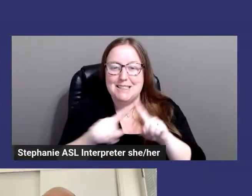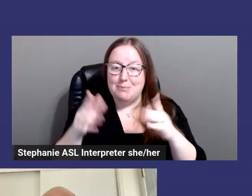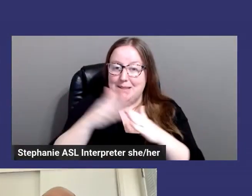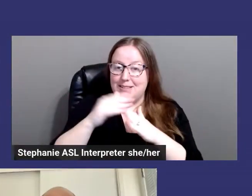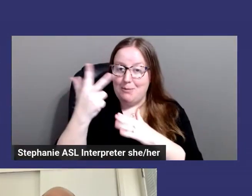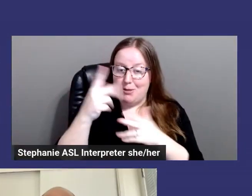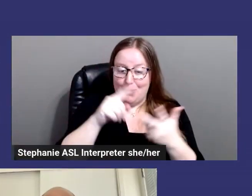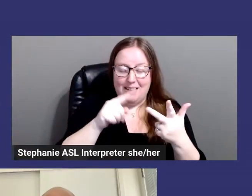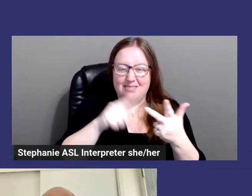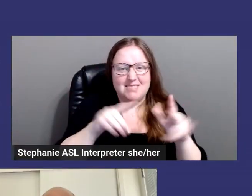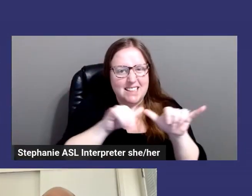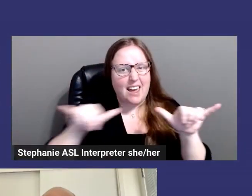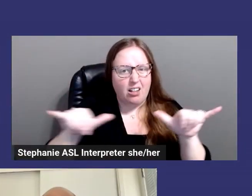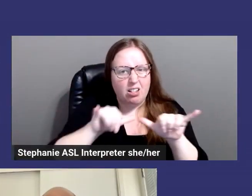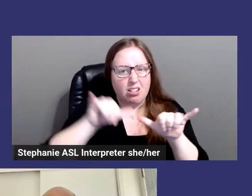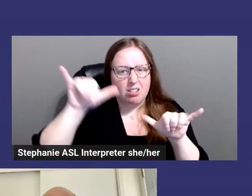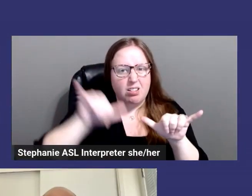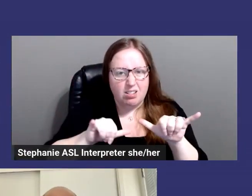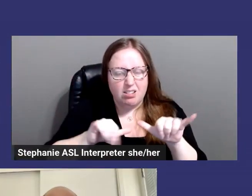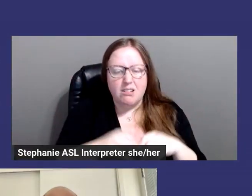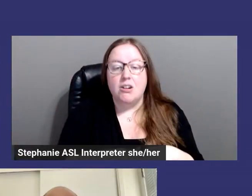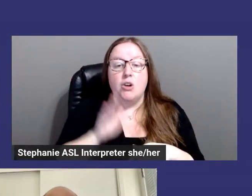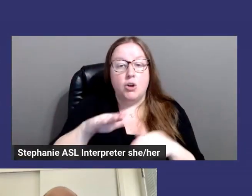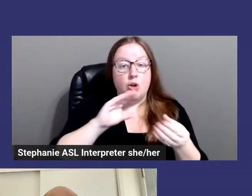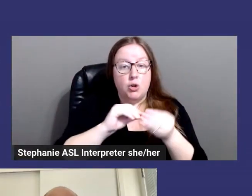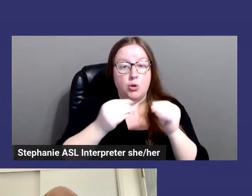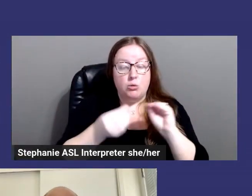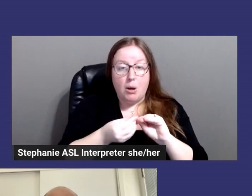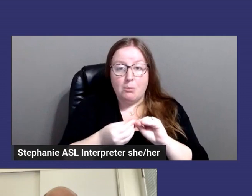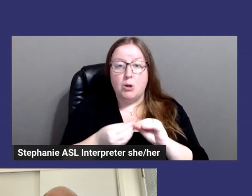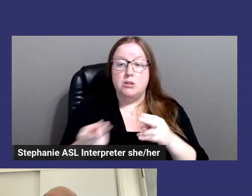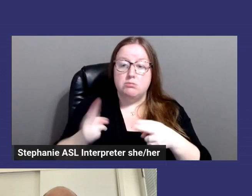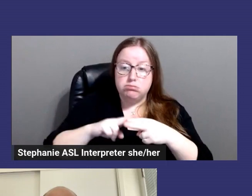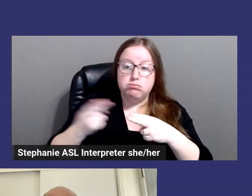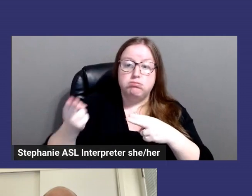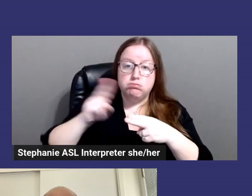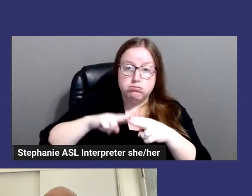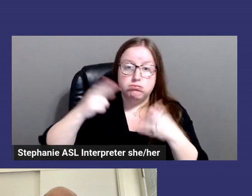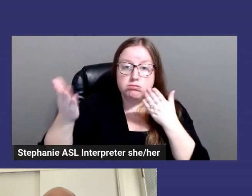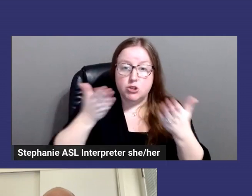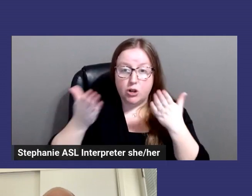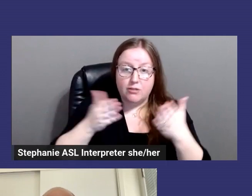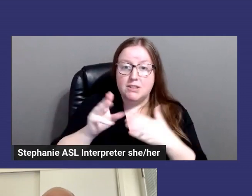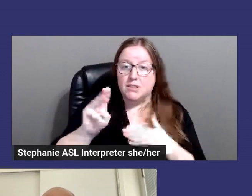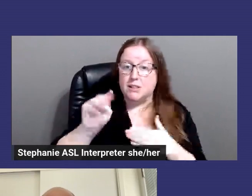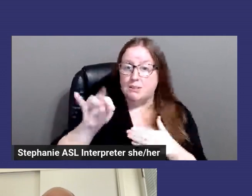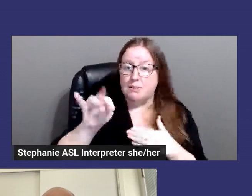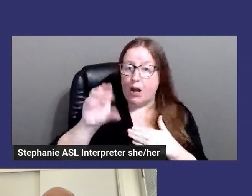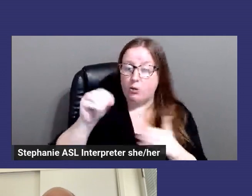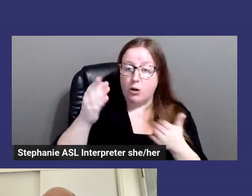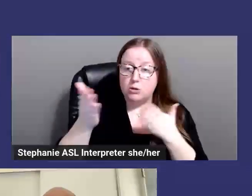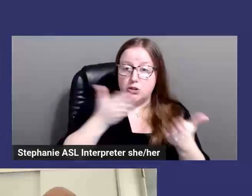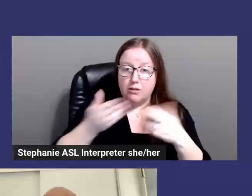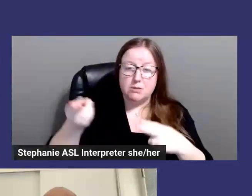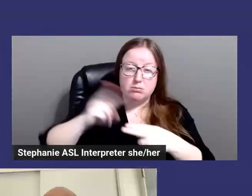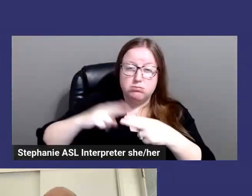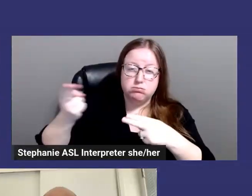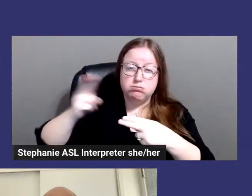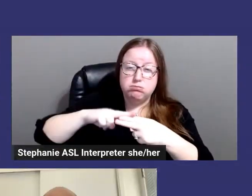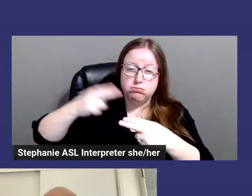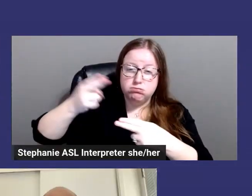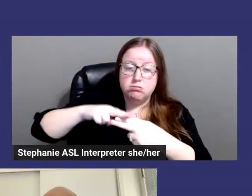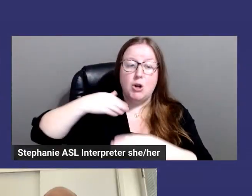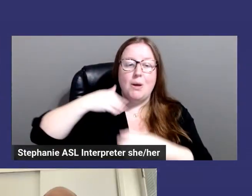around scale. Like as your number of services grow, as your number of microservices grow, there's a pressure on your data